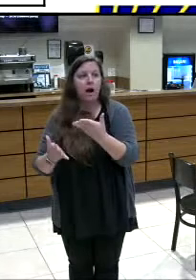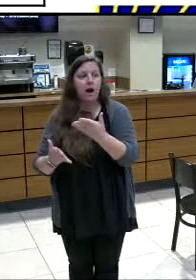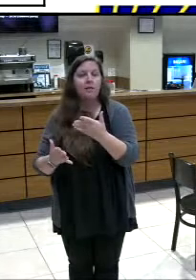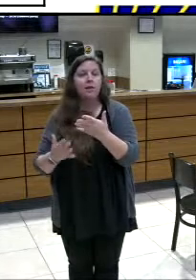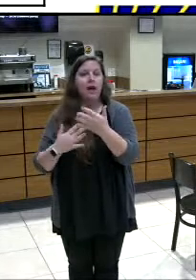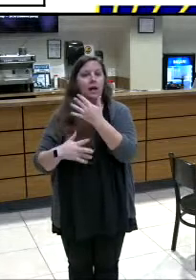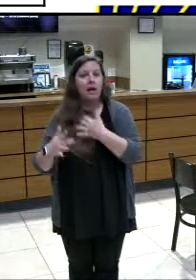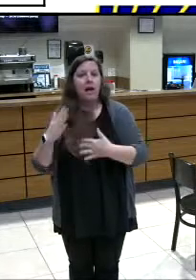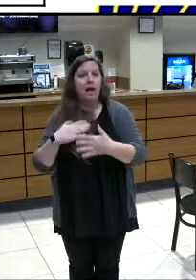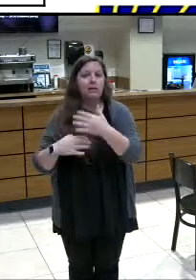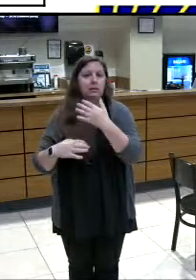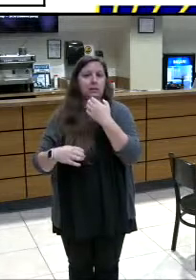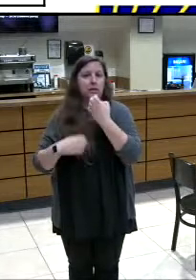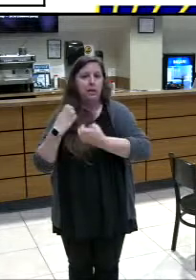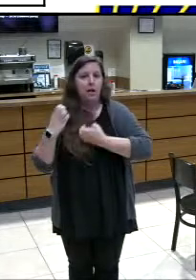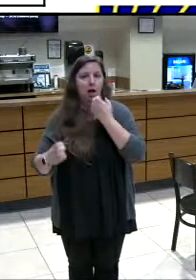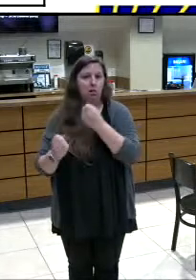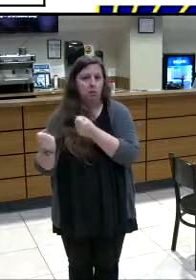tier 1 SEL support.